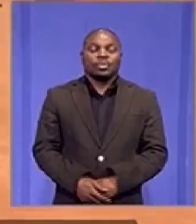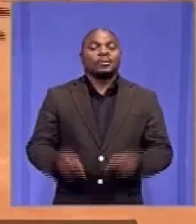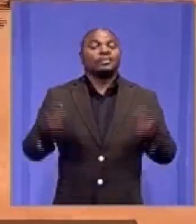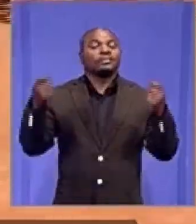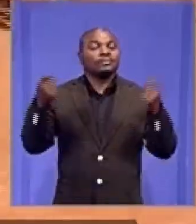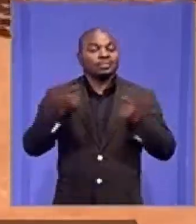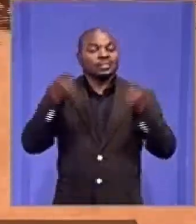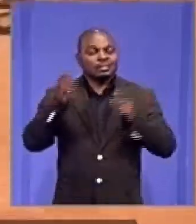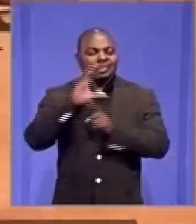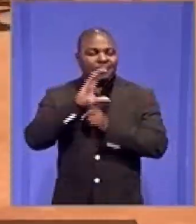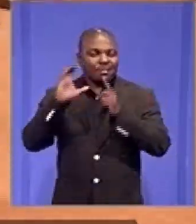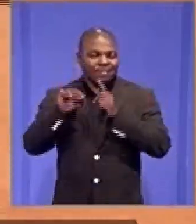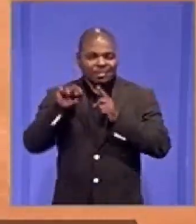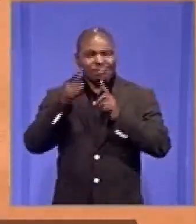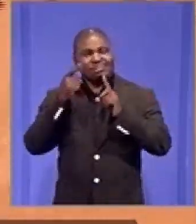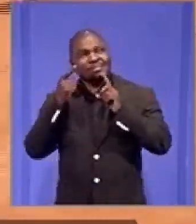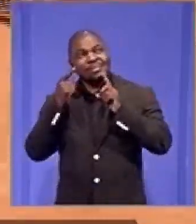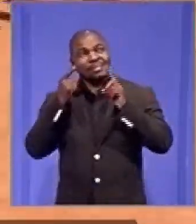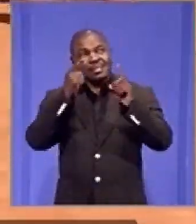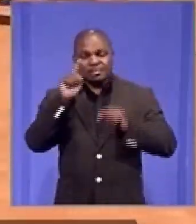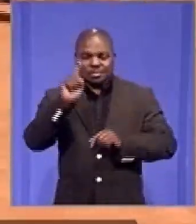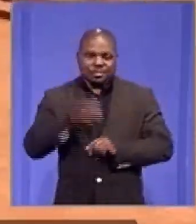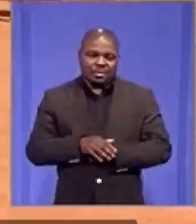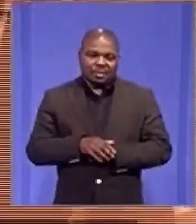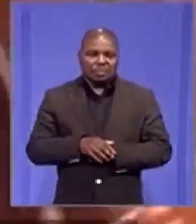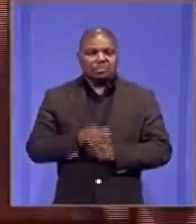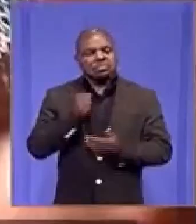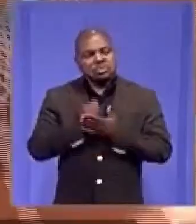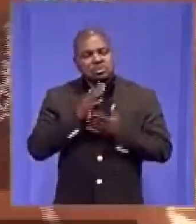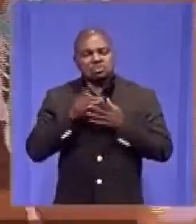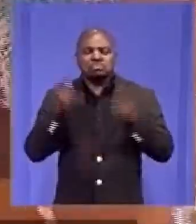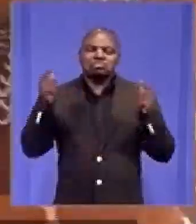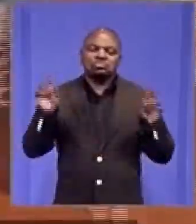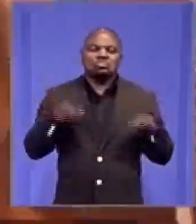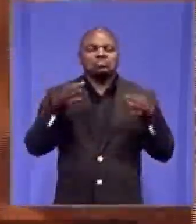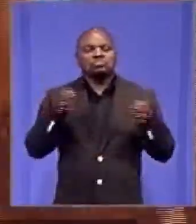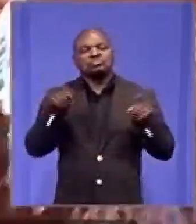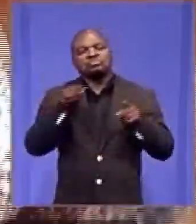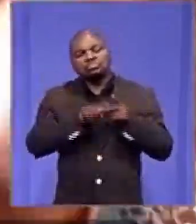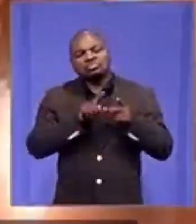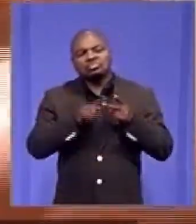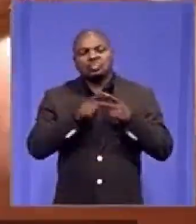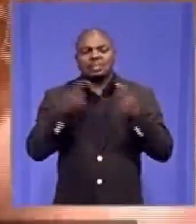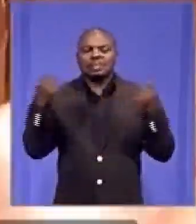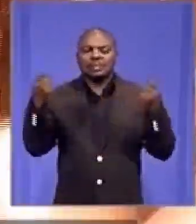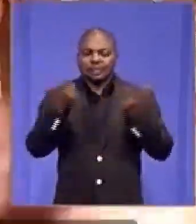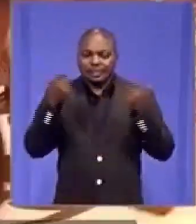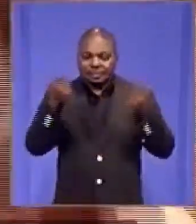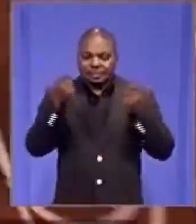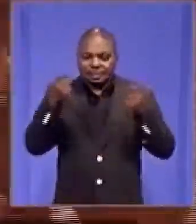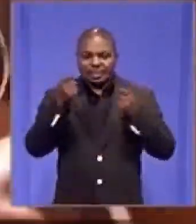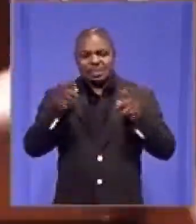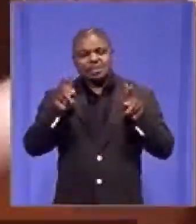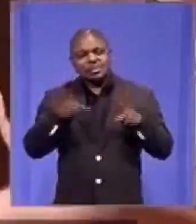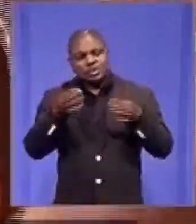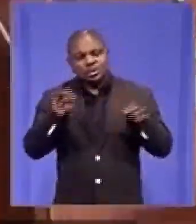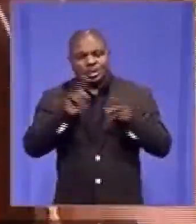Moletlo wa setso o maikaelelo a ona e leng go keteka ngwaoboswa ka mmino le go aroganya